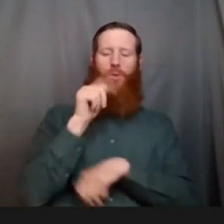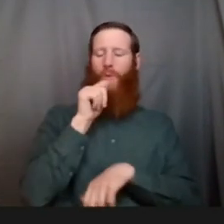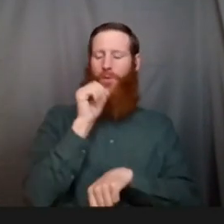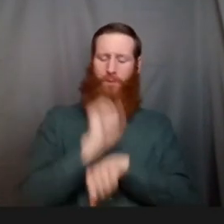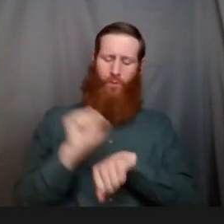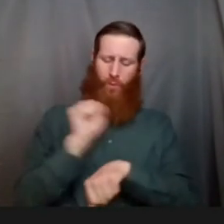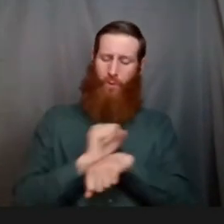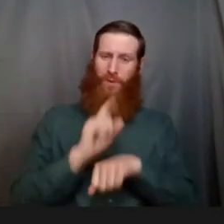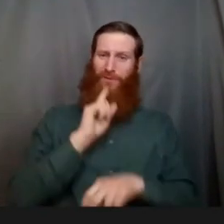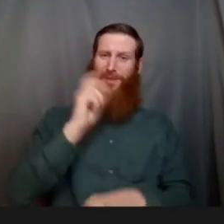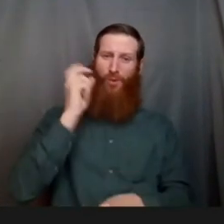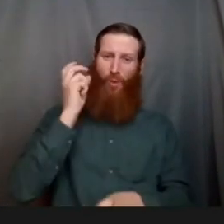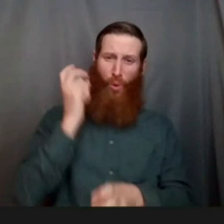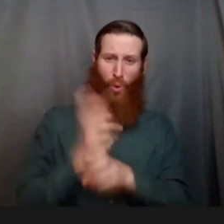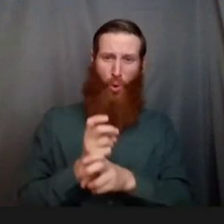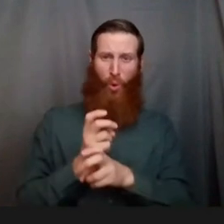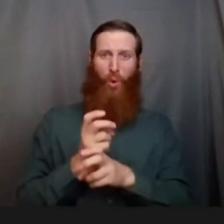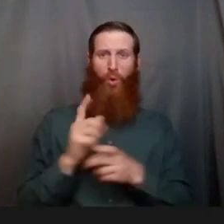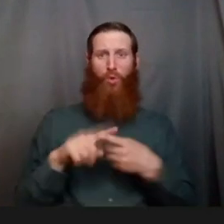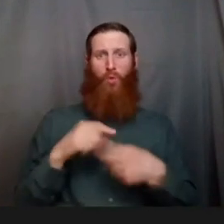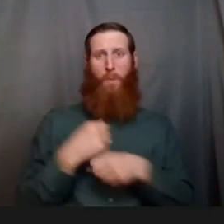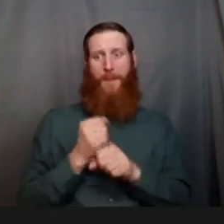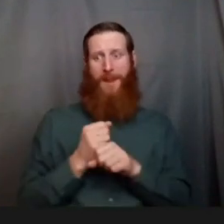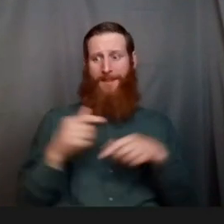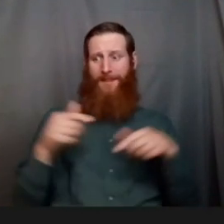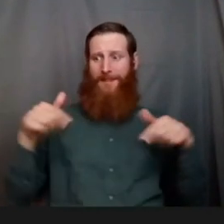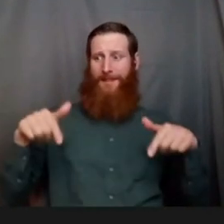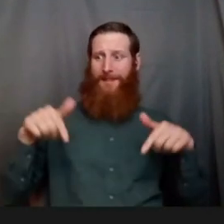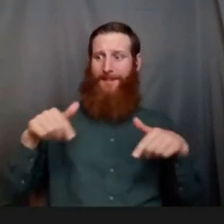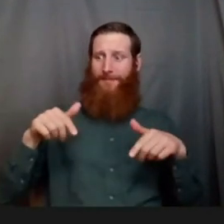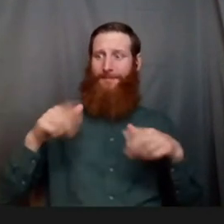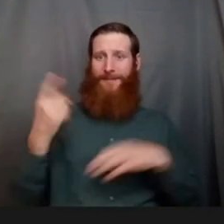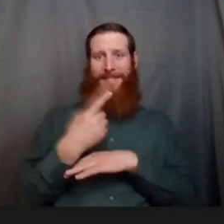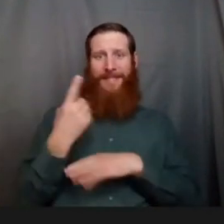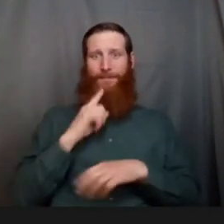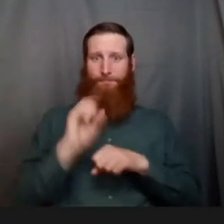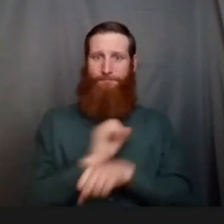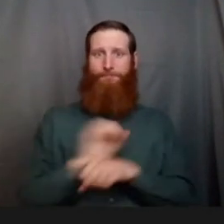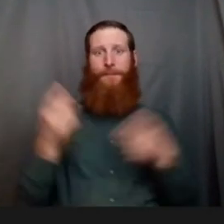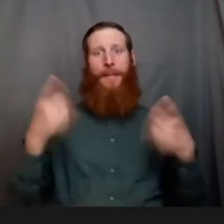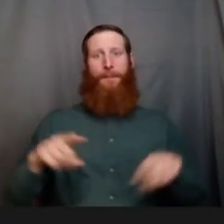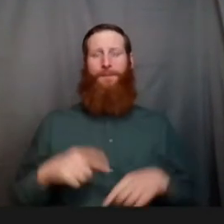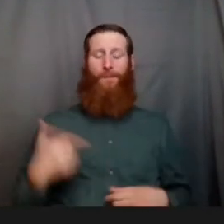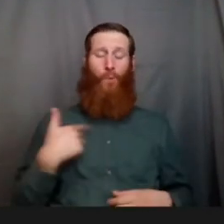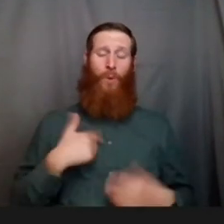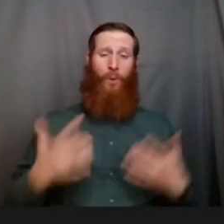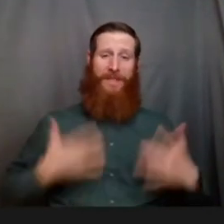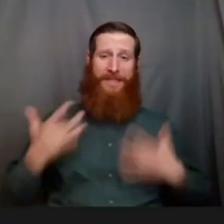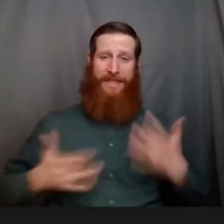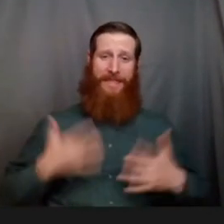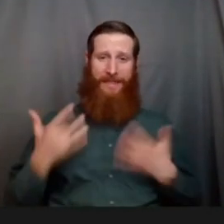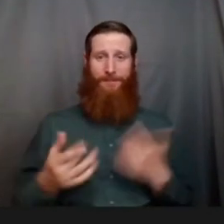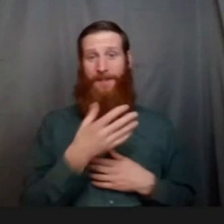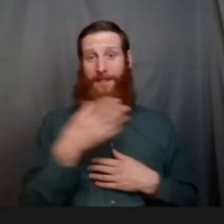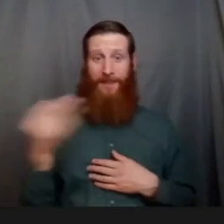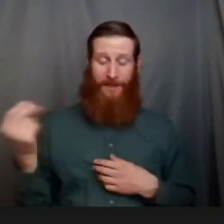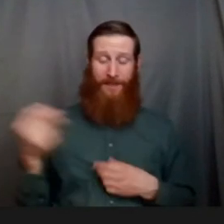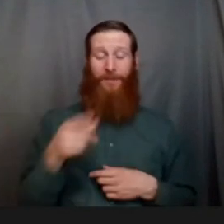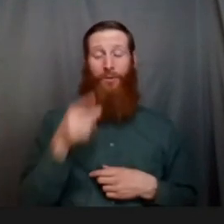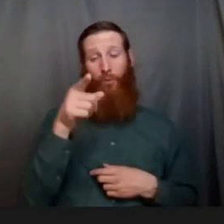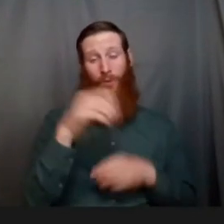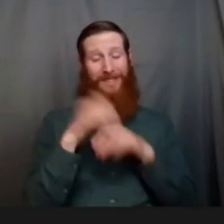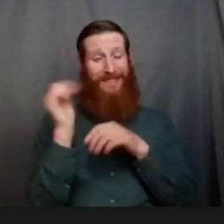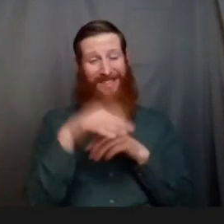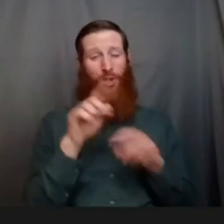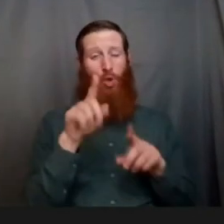hard to make sure that this day becomes a reality. And so we're excited for it. And again, get your survey in. There were questions